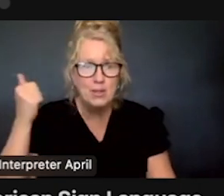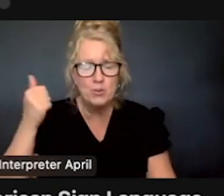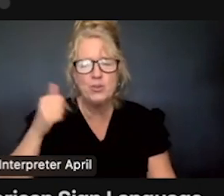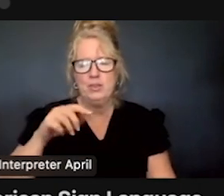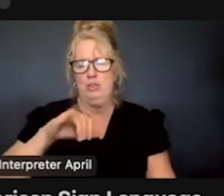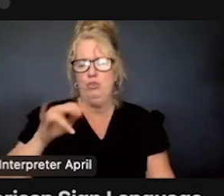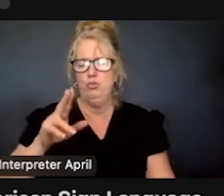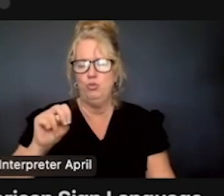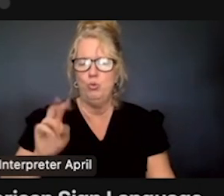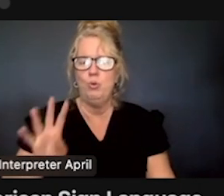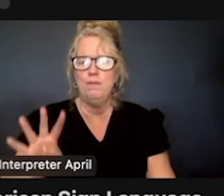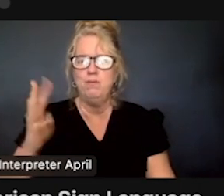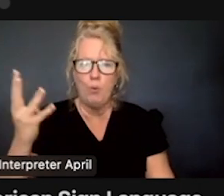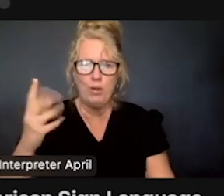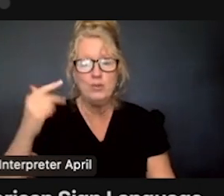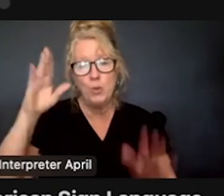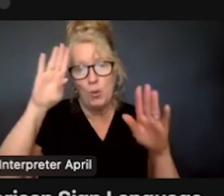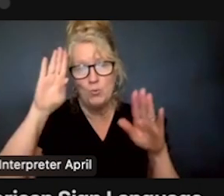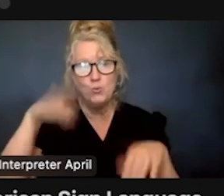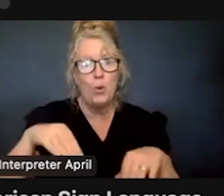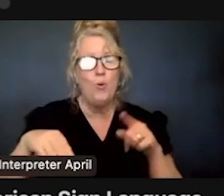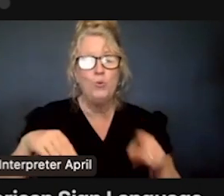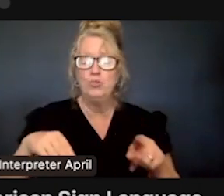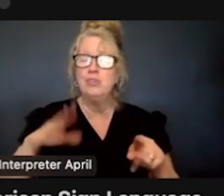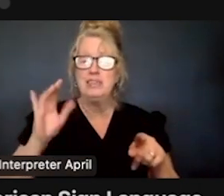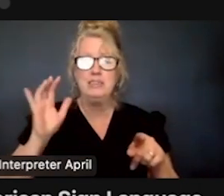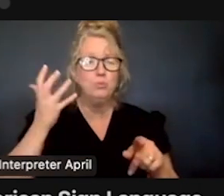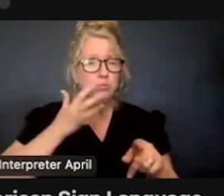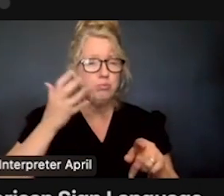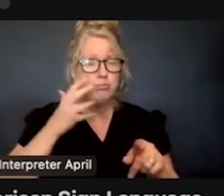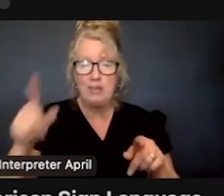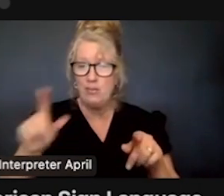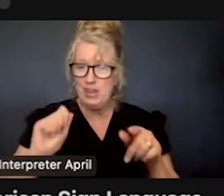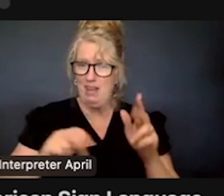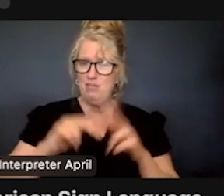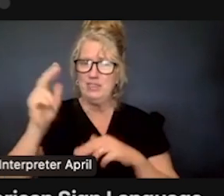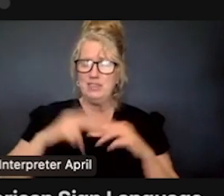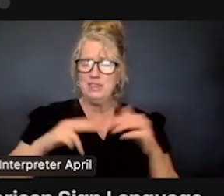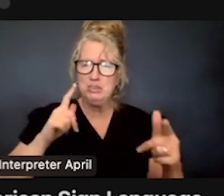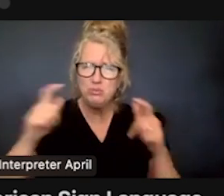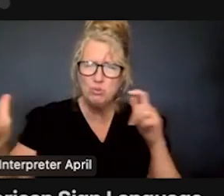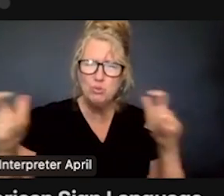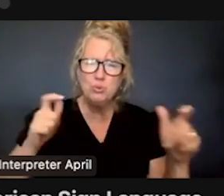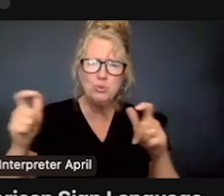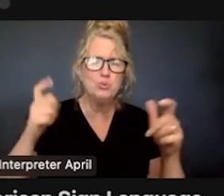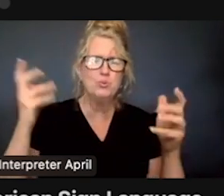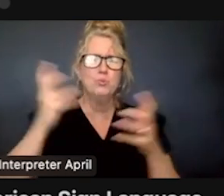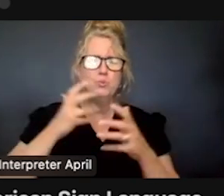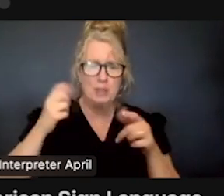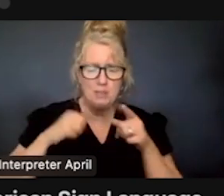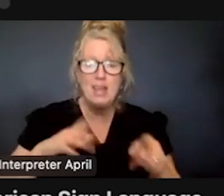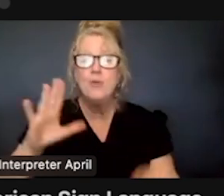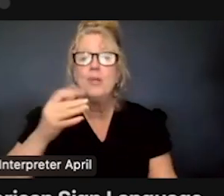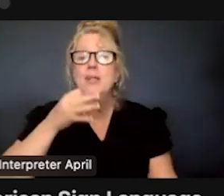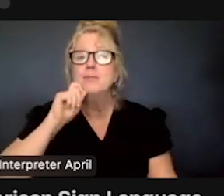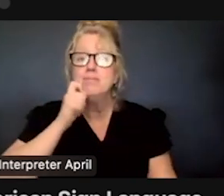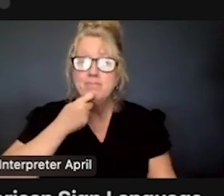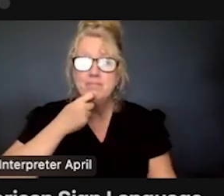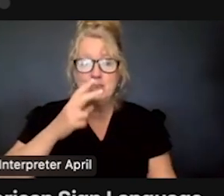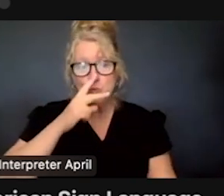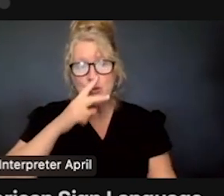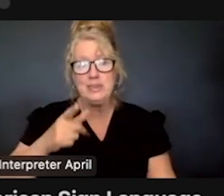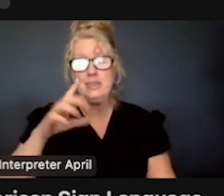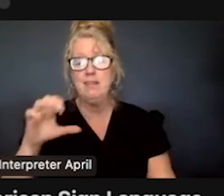4th. Note that this is a huge facility. And the neat thing about seeing